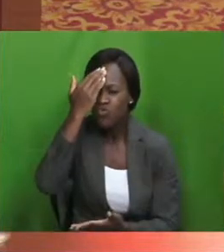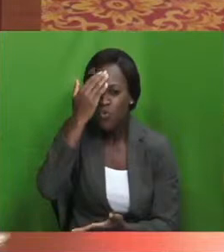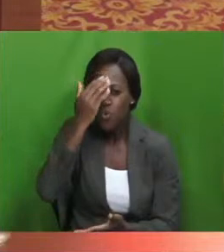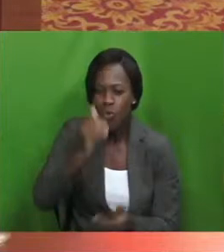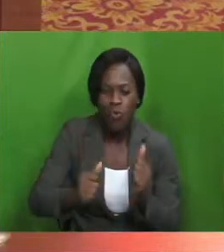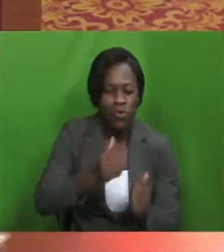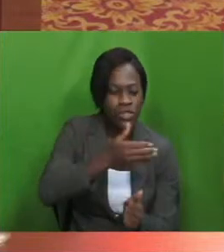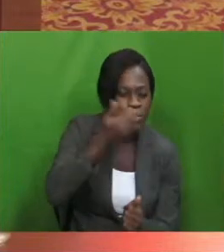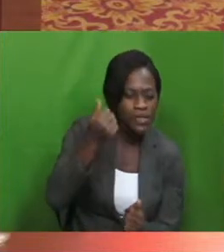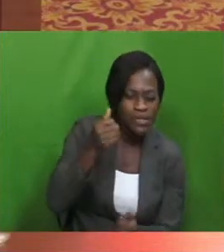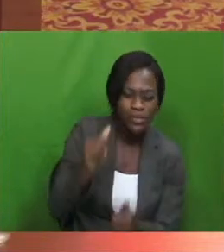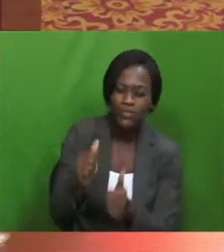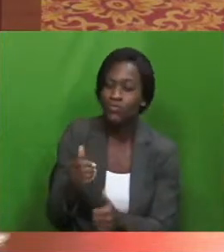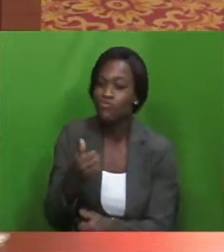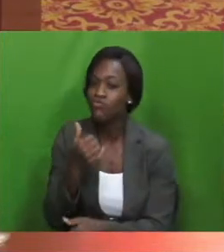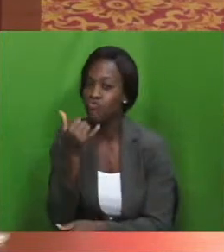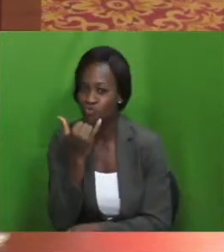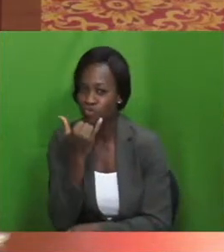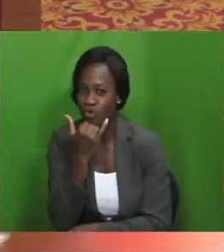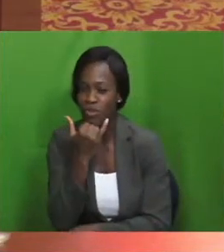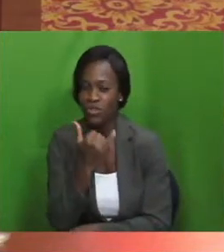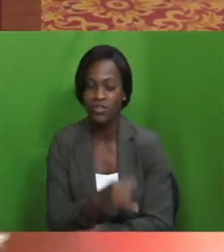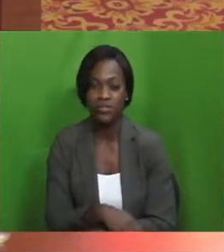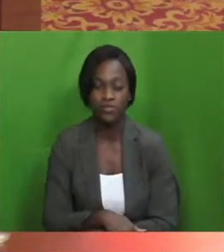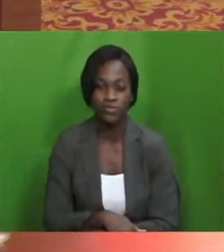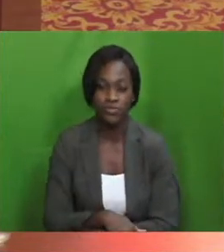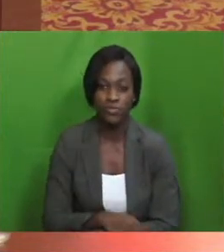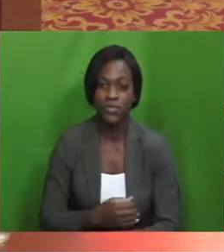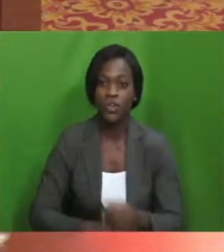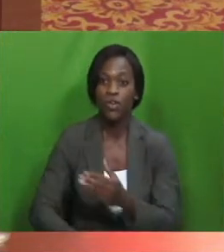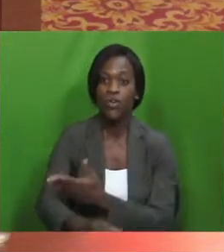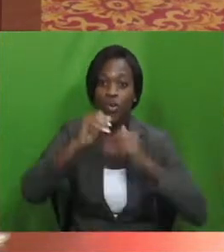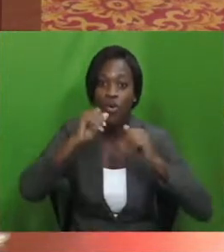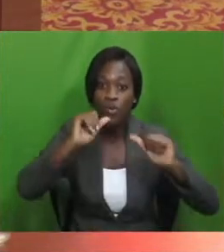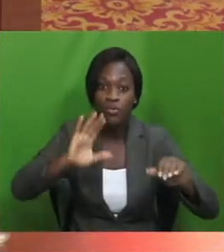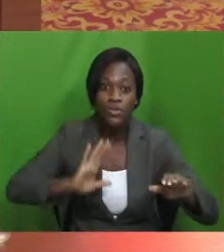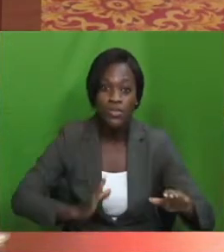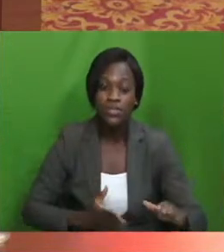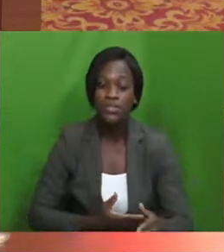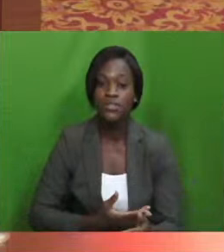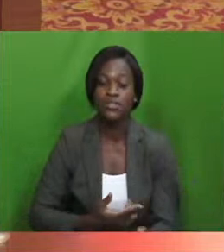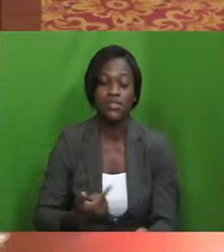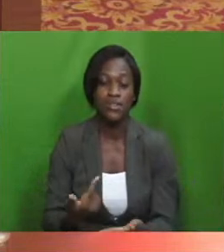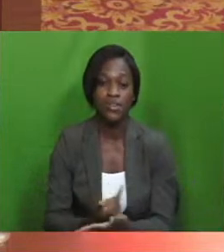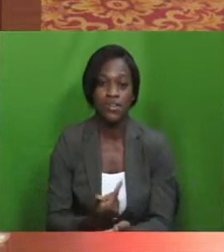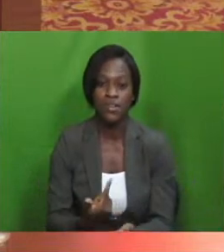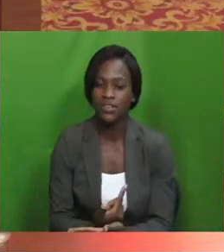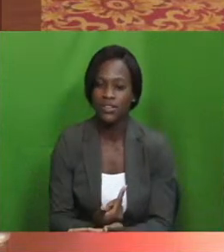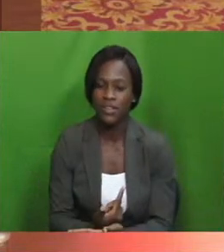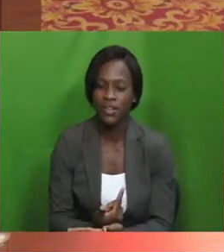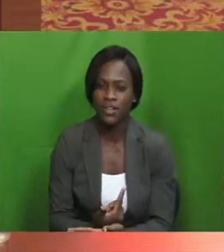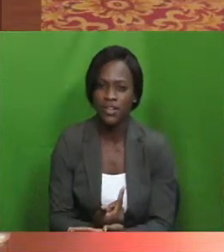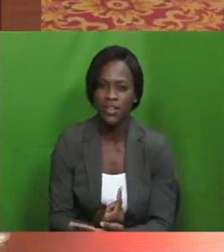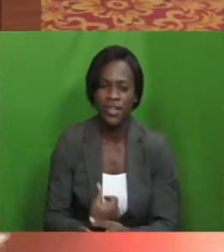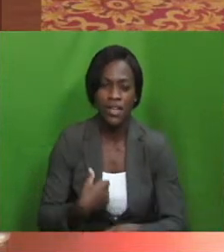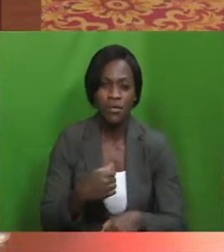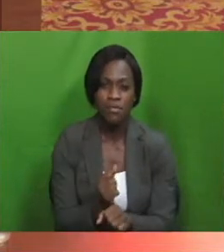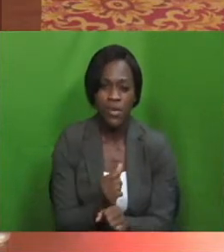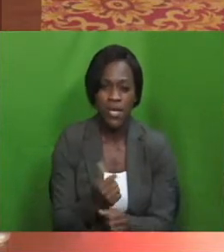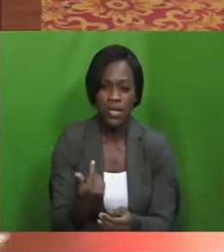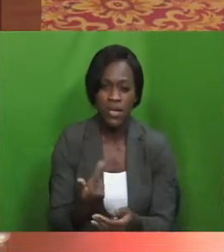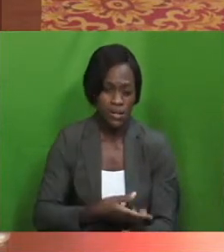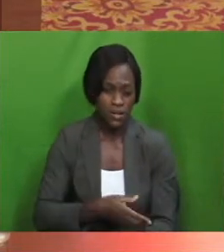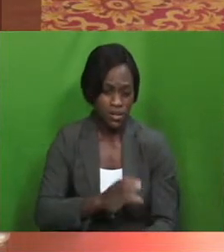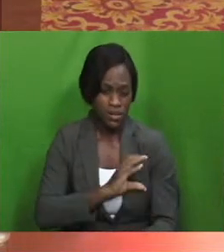Mr. Speaker, God bless our homeland Ghana and make the people bold and strong